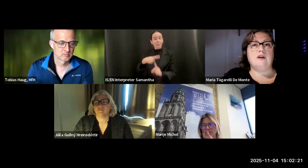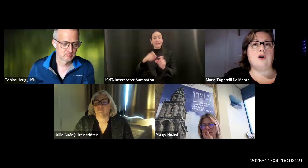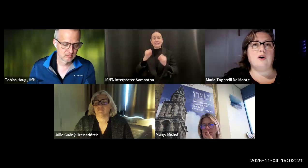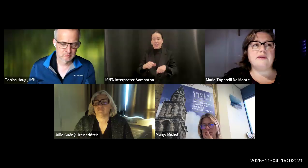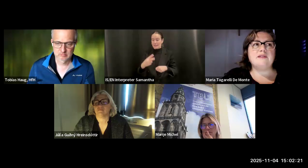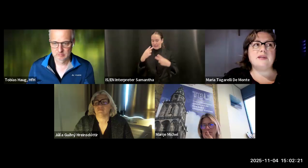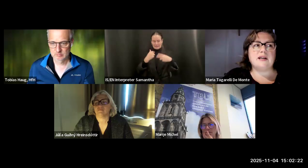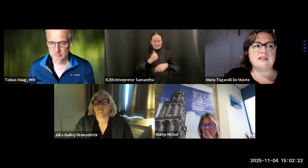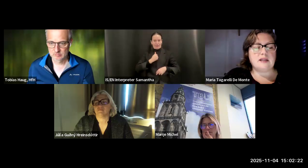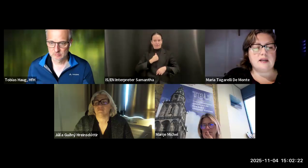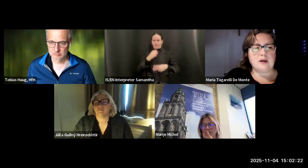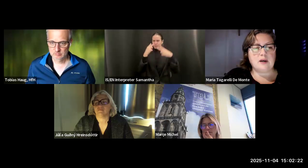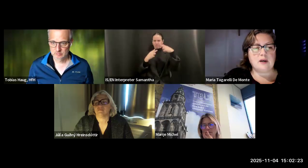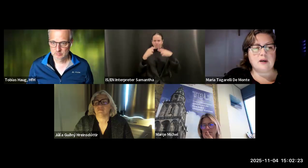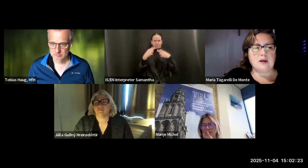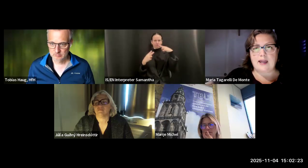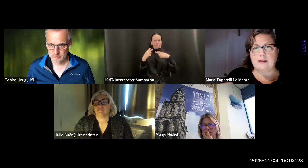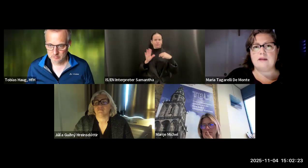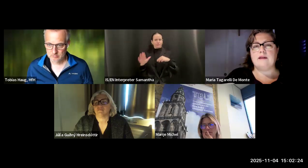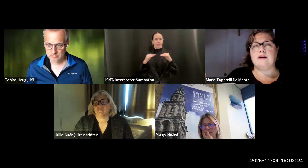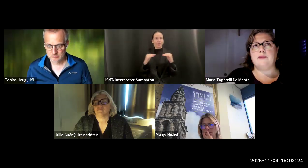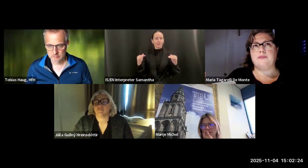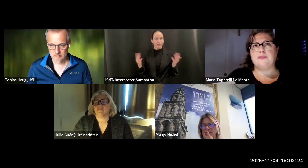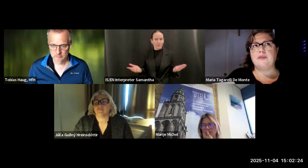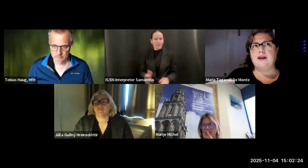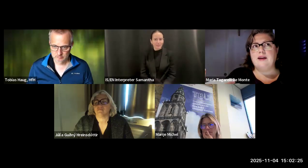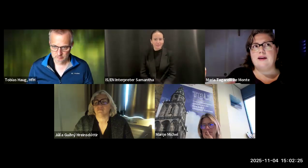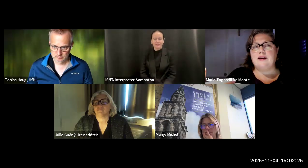level of competence, because when they